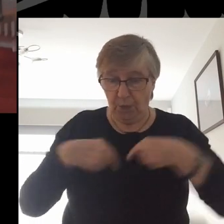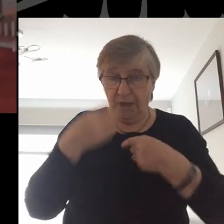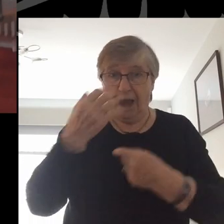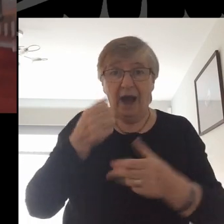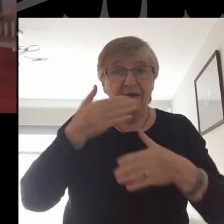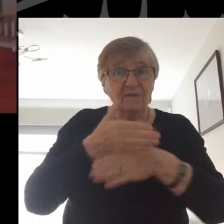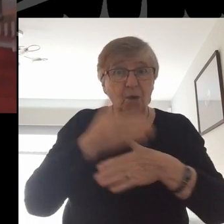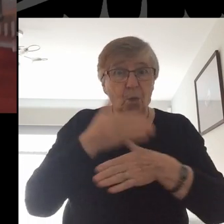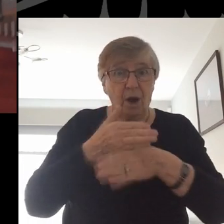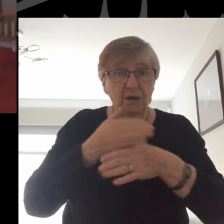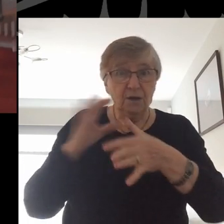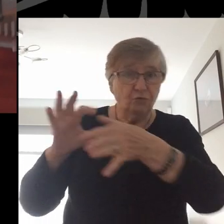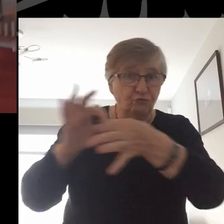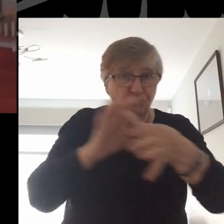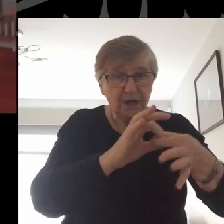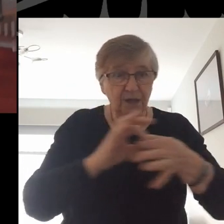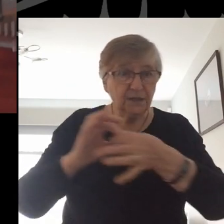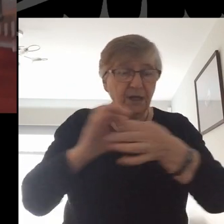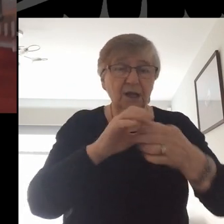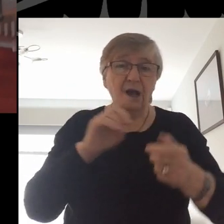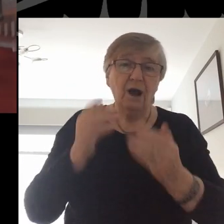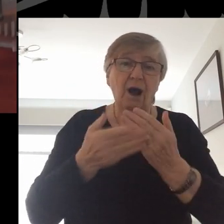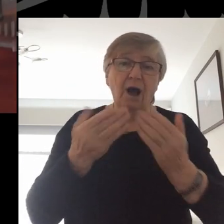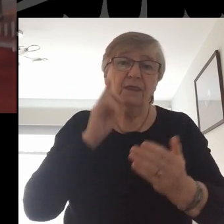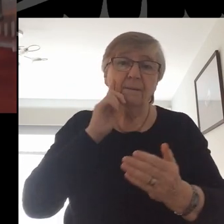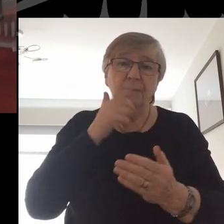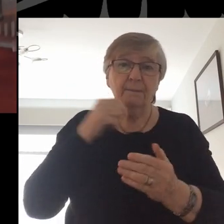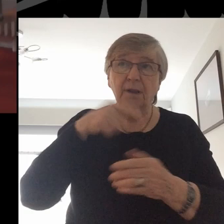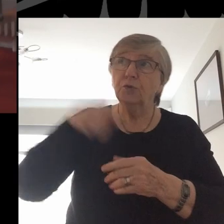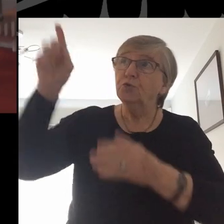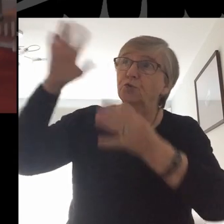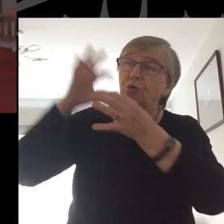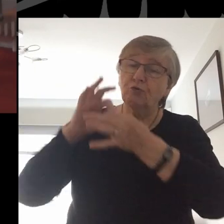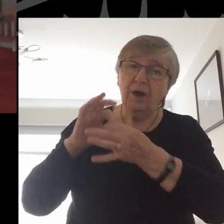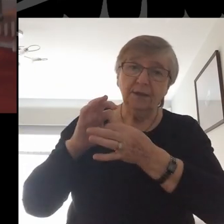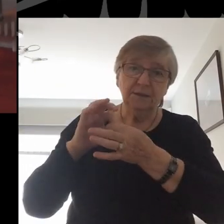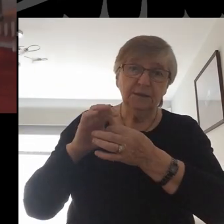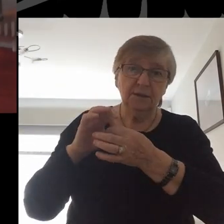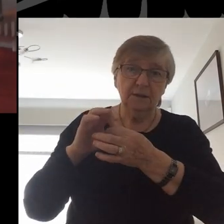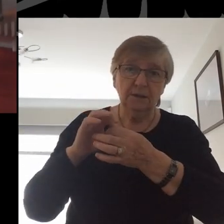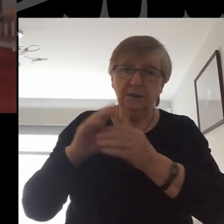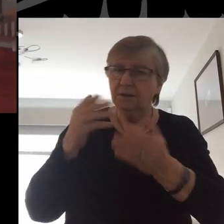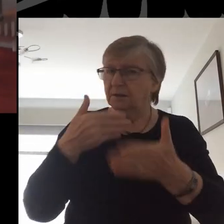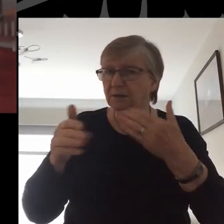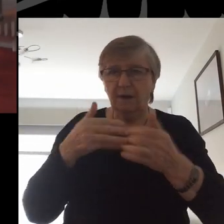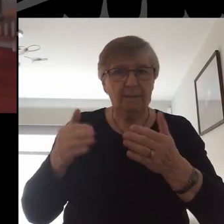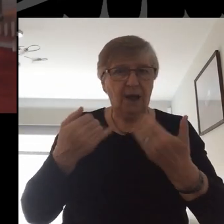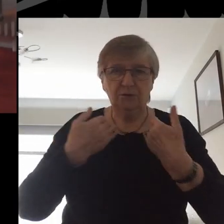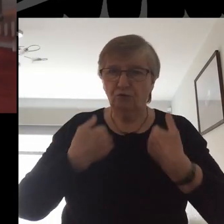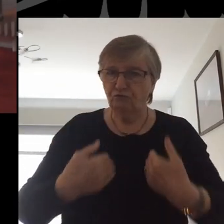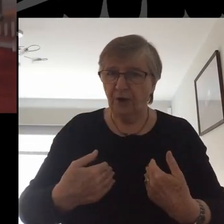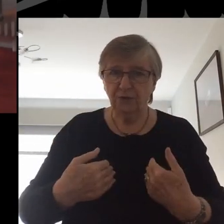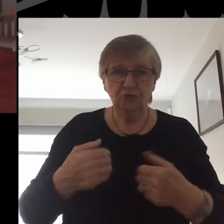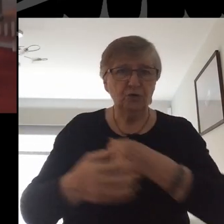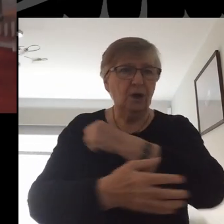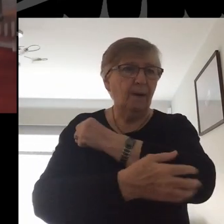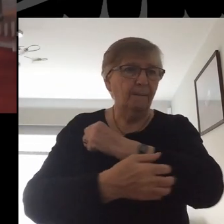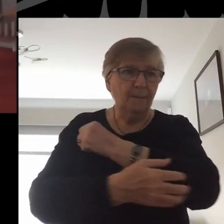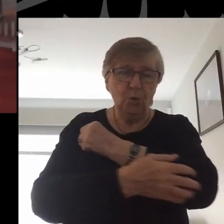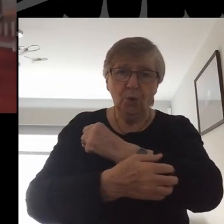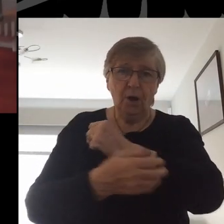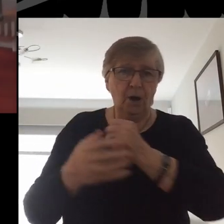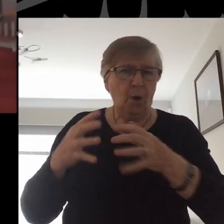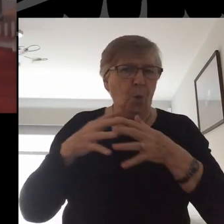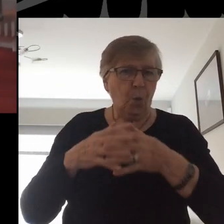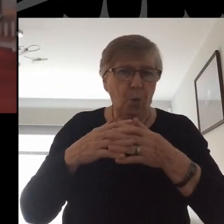because that's the basic thing about all people. No matter how rich or how poor, no matter how worthy or unworthy, no